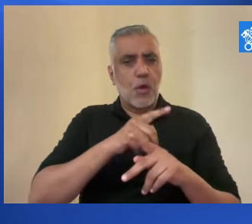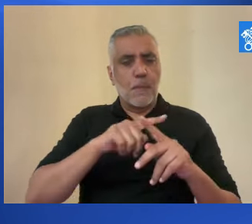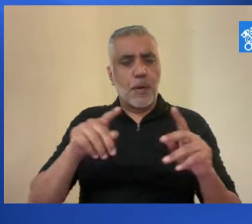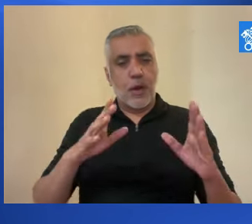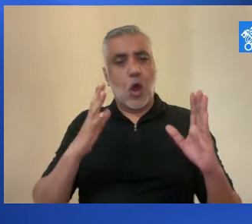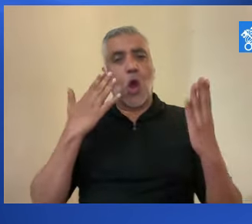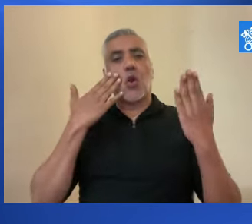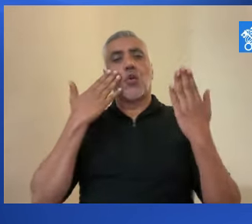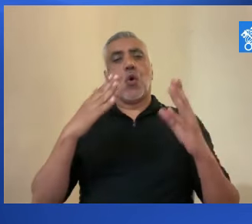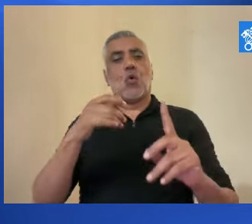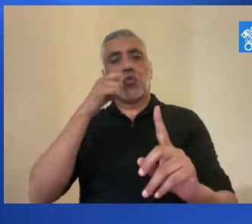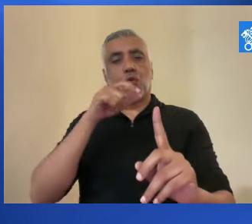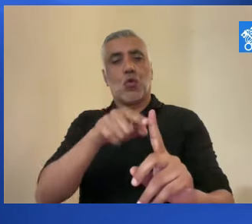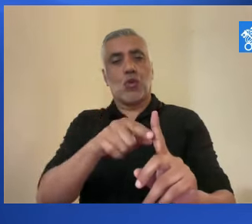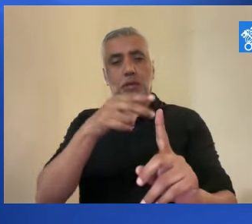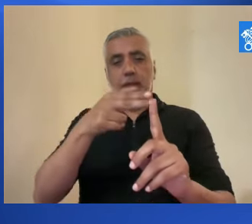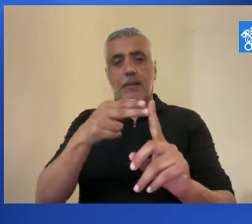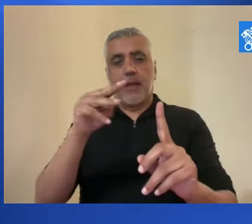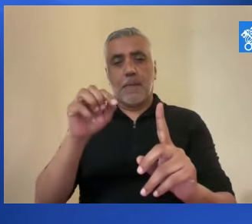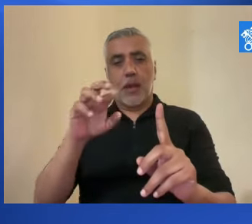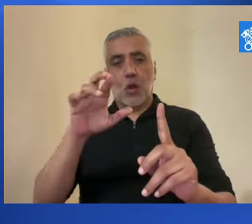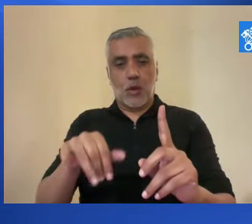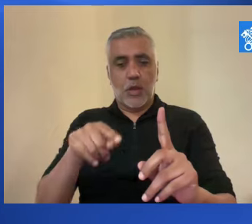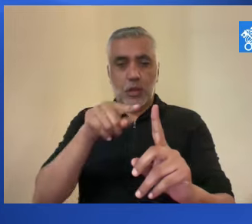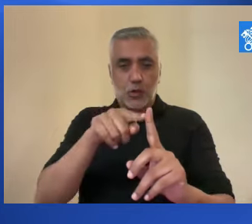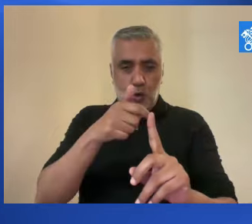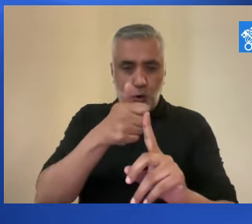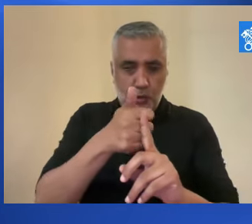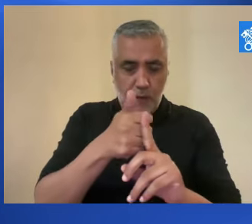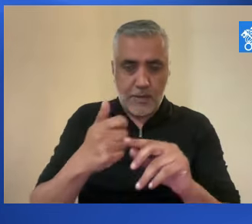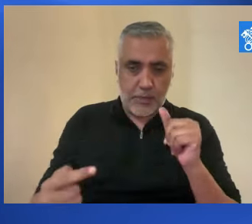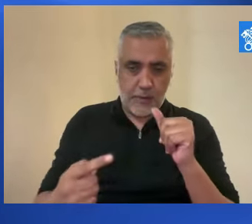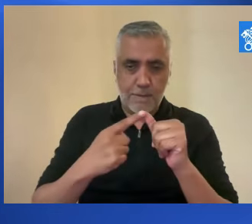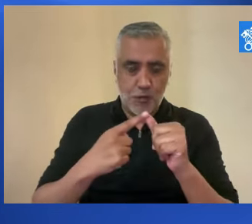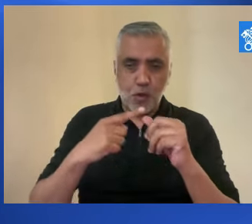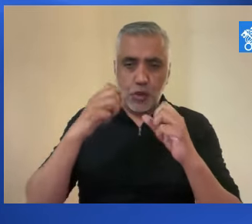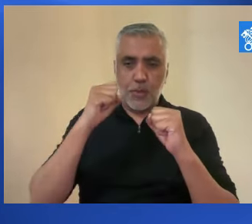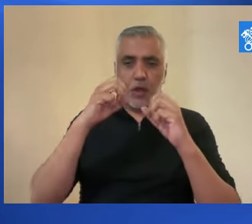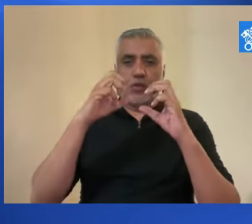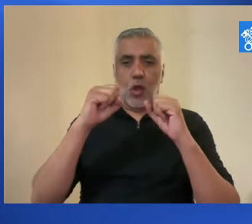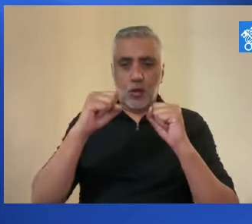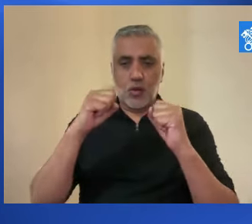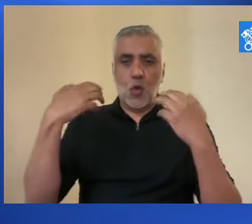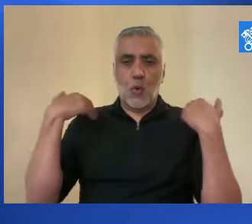herself is the first to be astonished when the angel brings God's announcement.